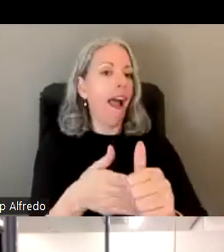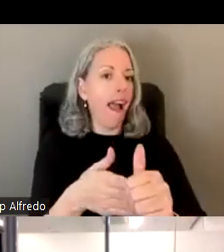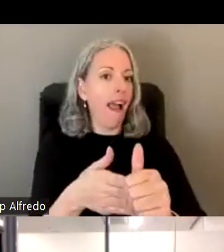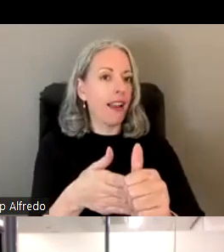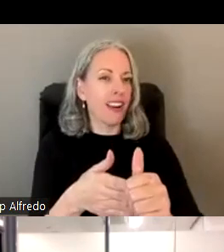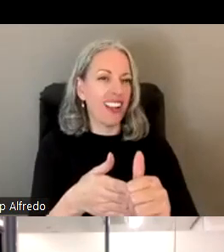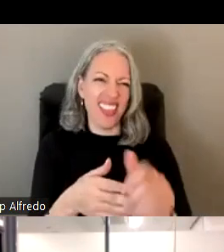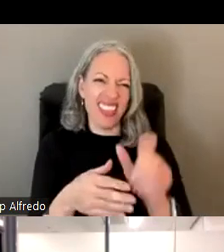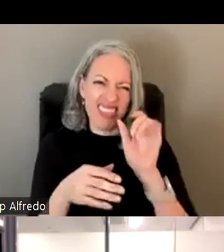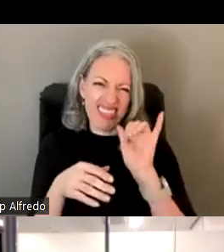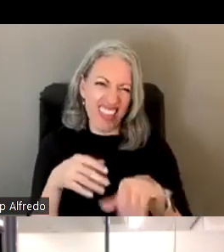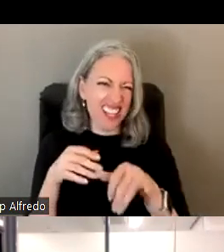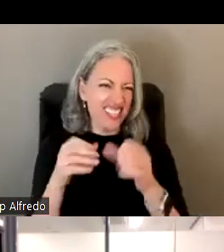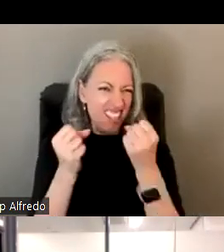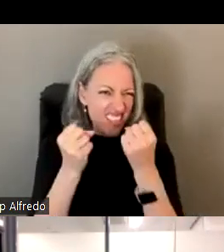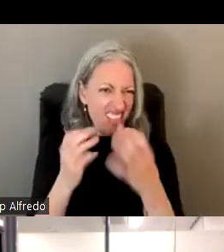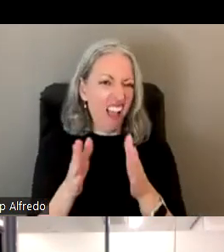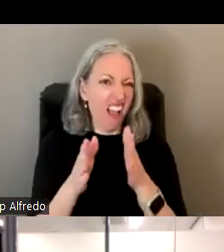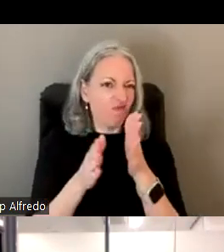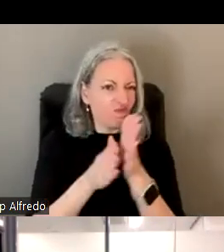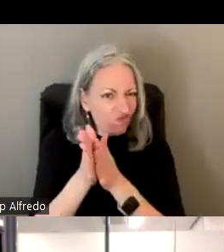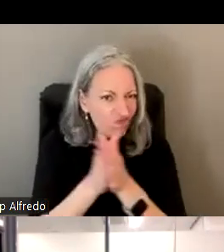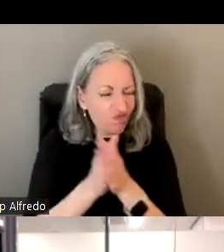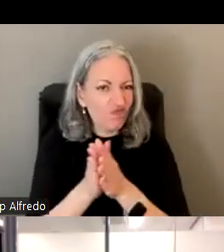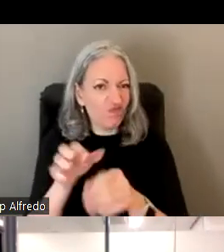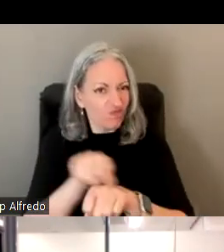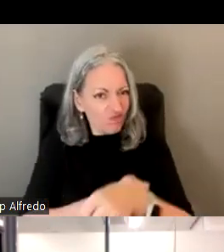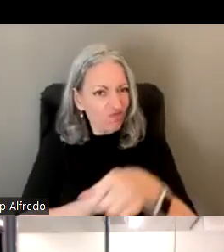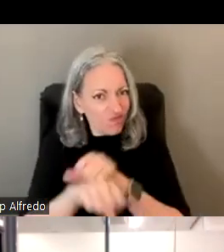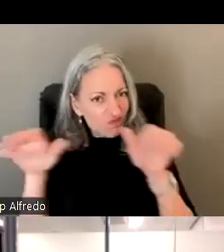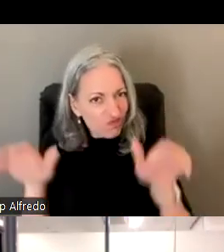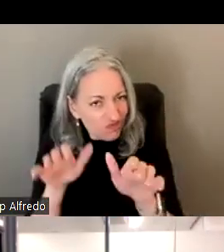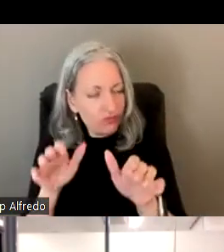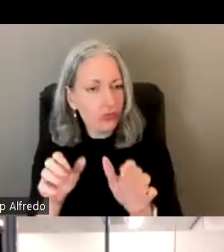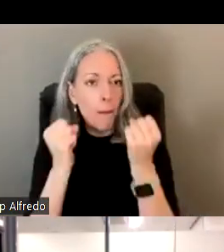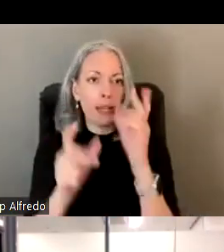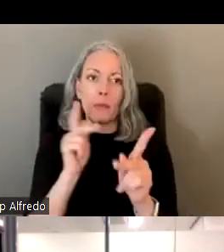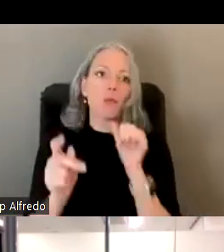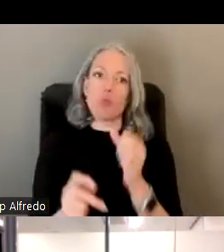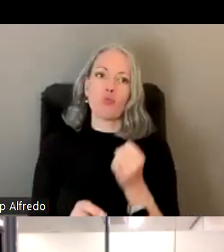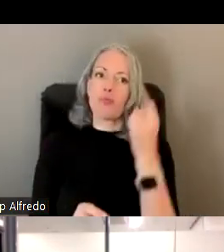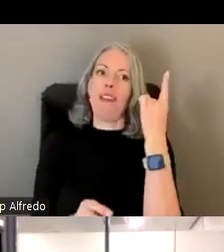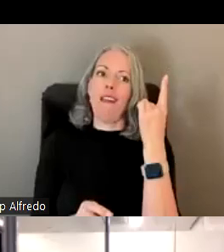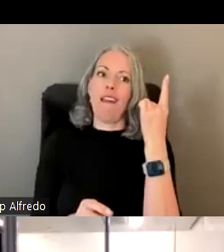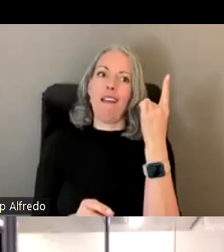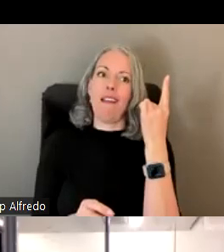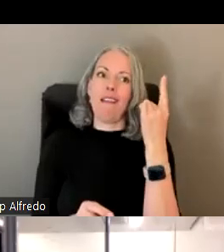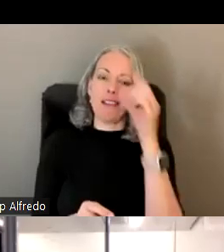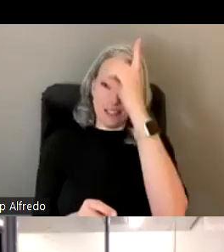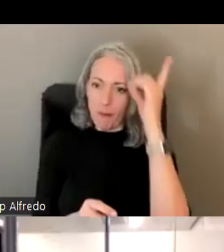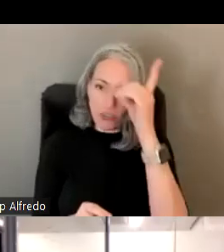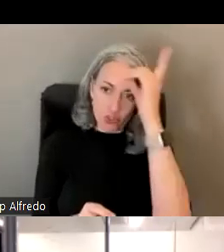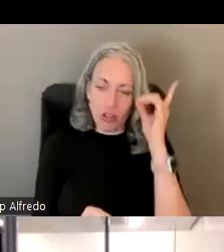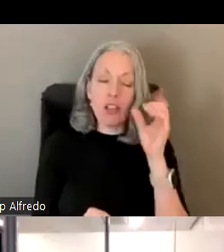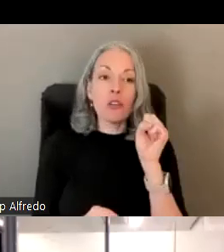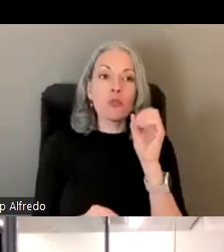lot of people that really don't understand dementia in the medical community, policymakers. Mm-hmm. So